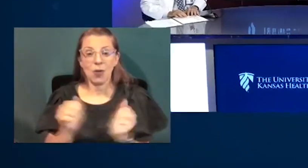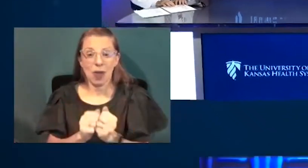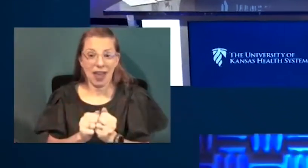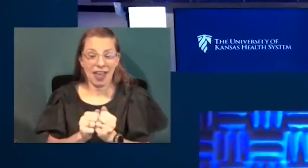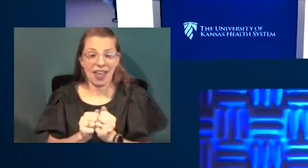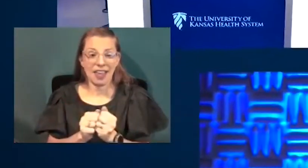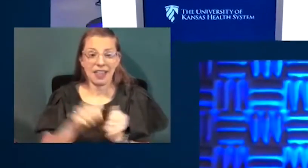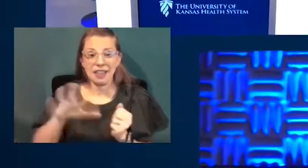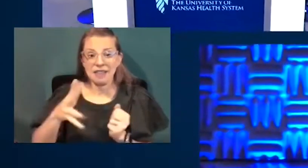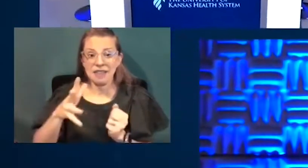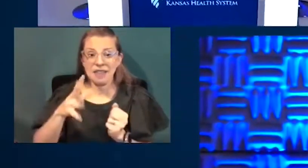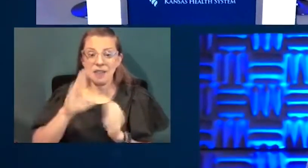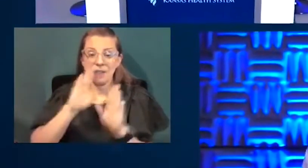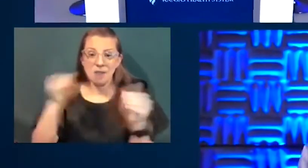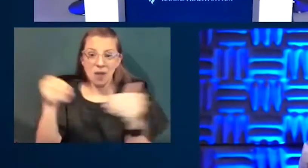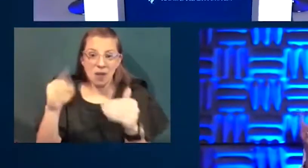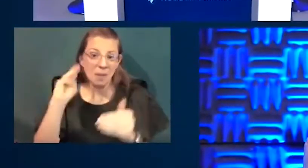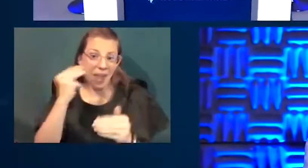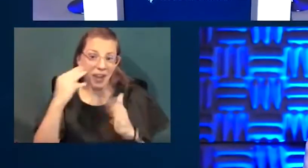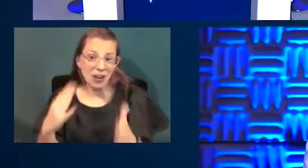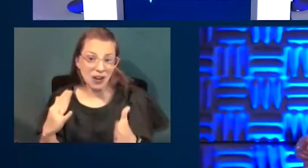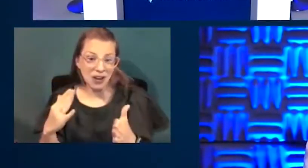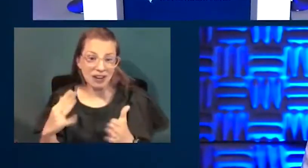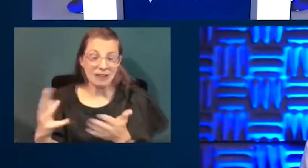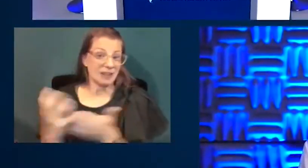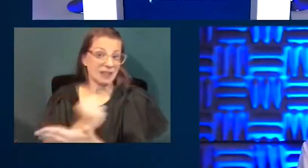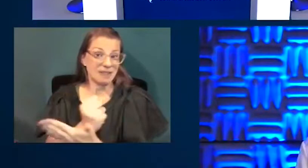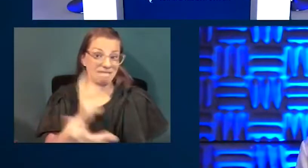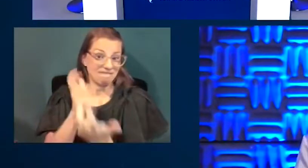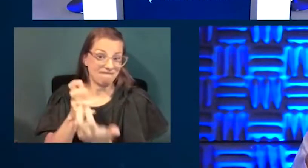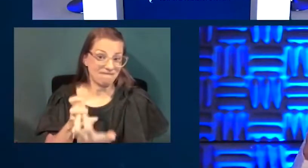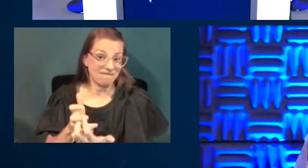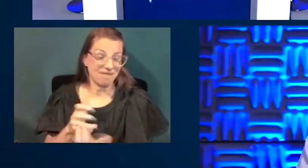targeted toward the mayor and take advantage of you being here, and then if we have time, we'll do